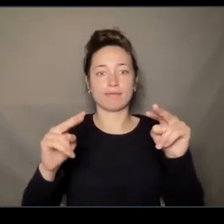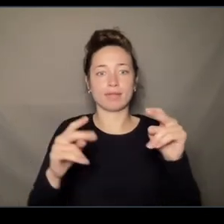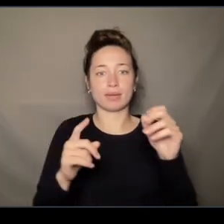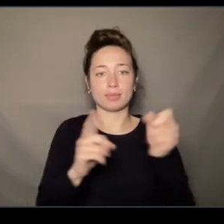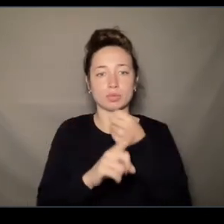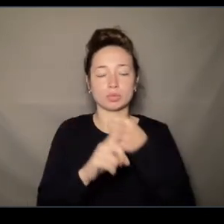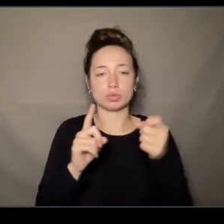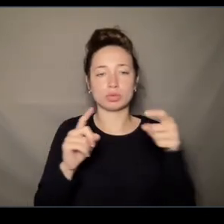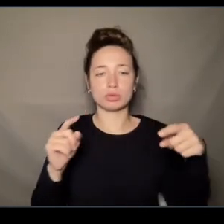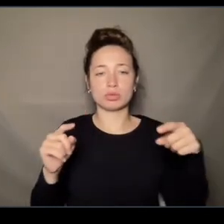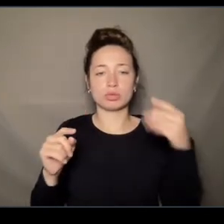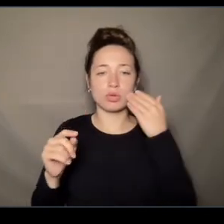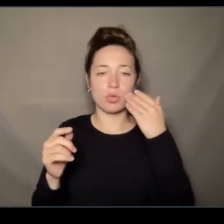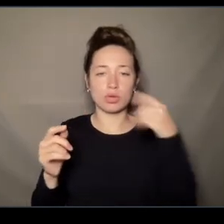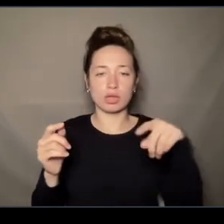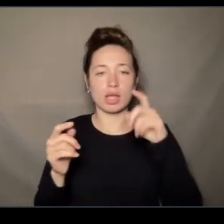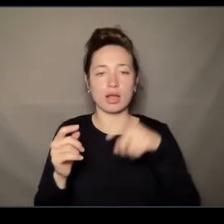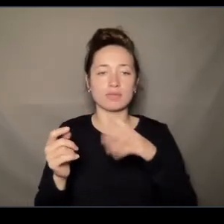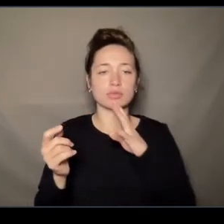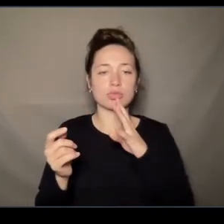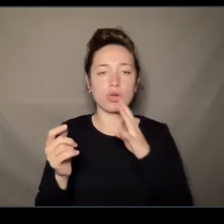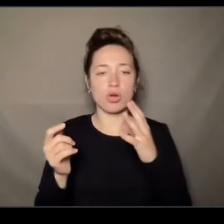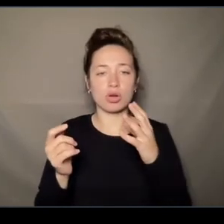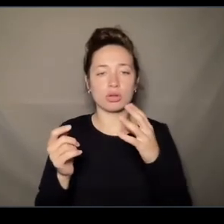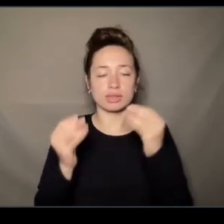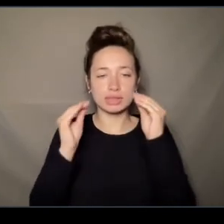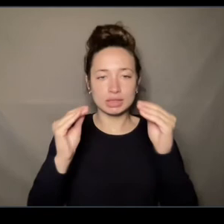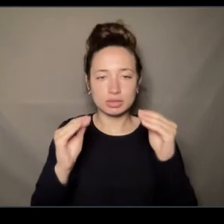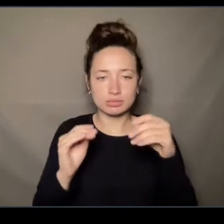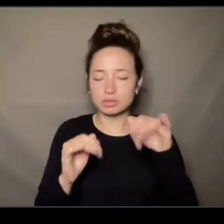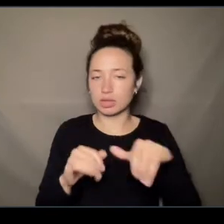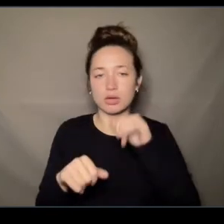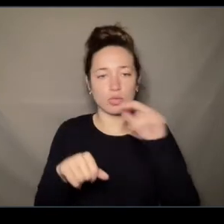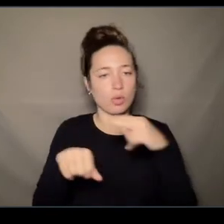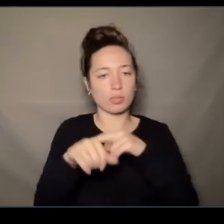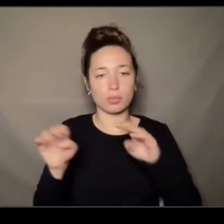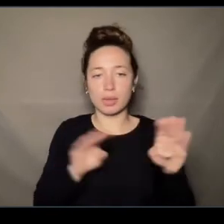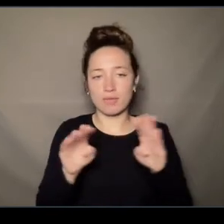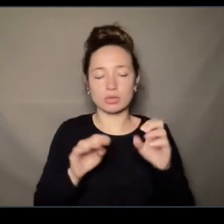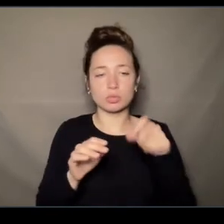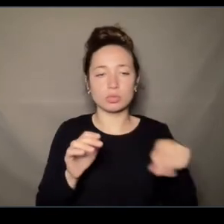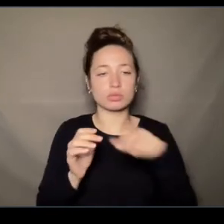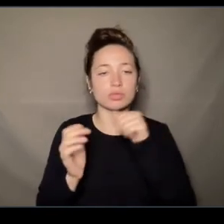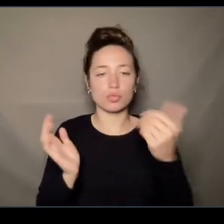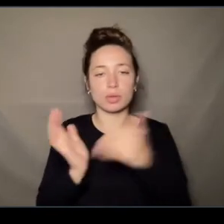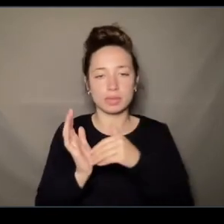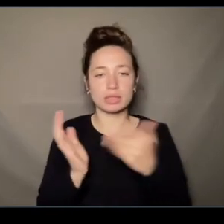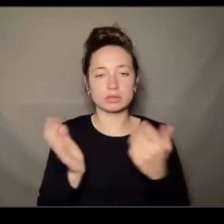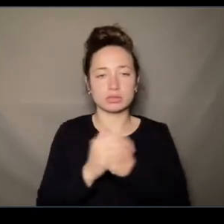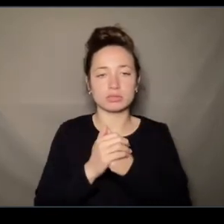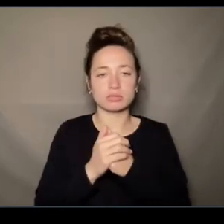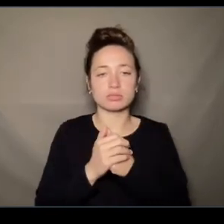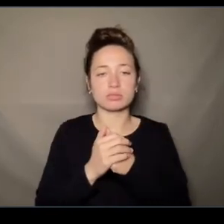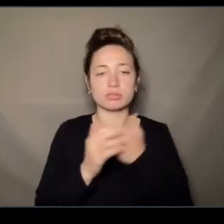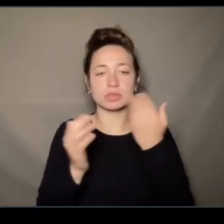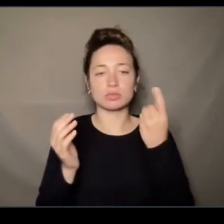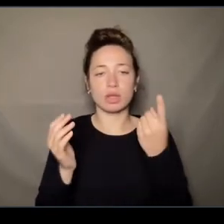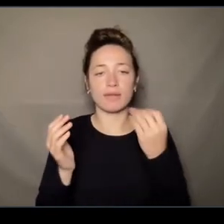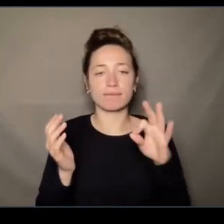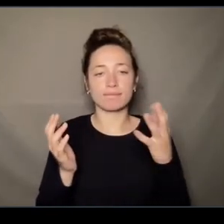abuse, they have to know, you have to teach them that this is not normal behavior, so they don't repeat it. Because